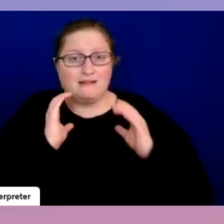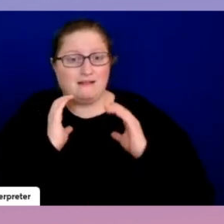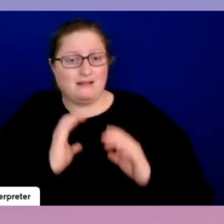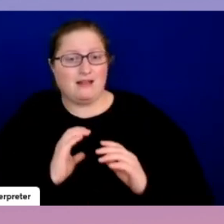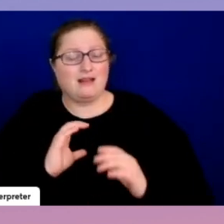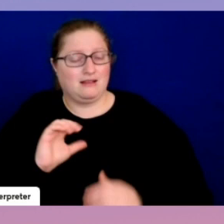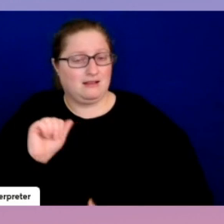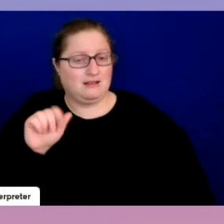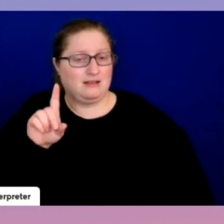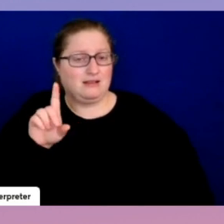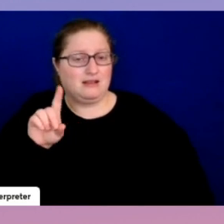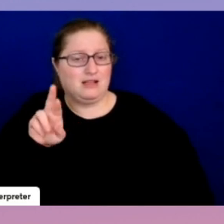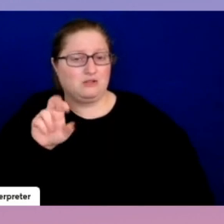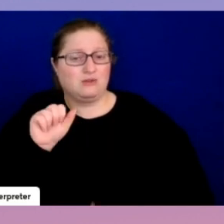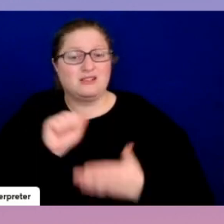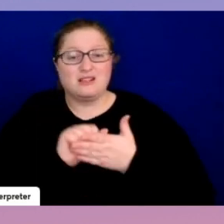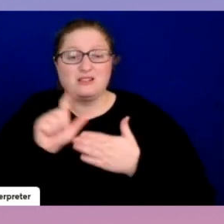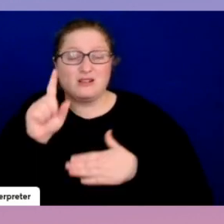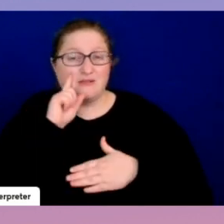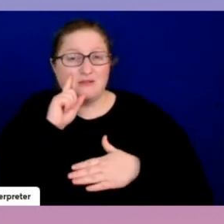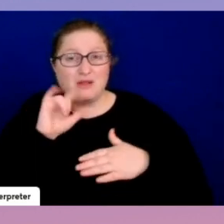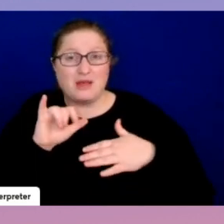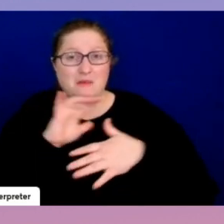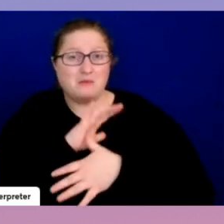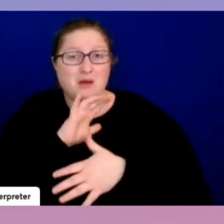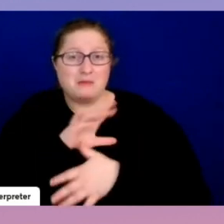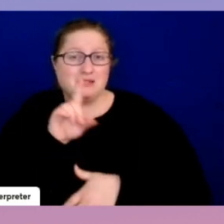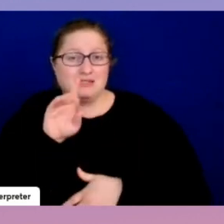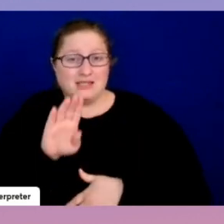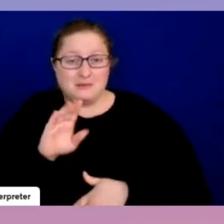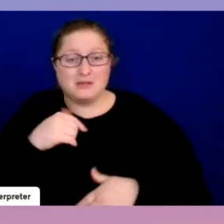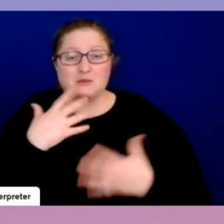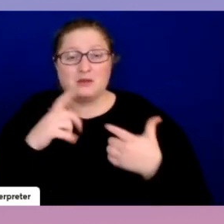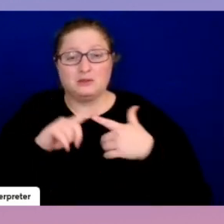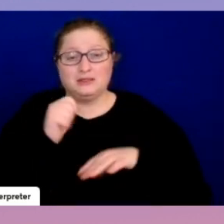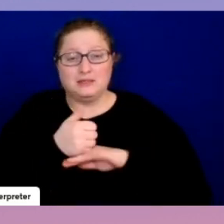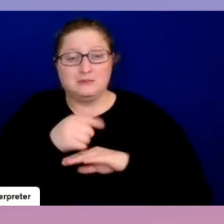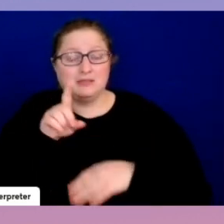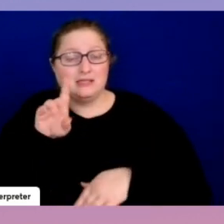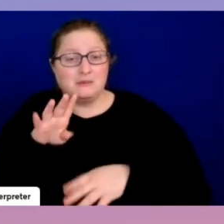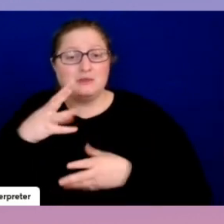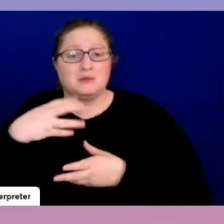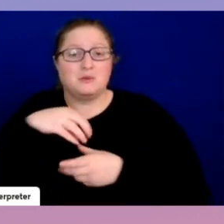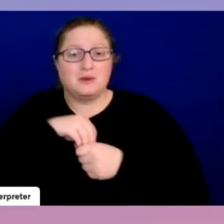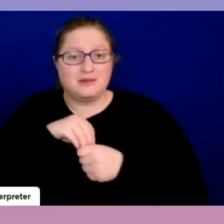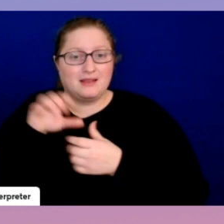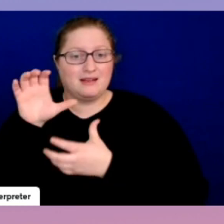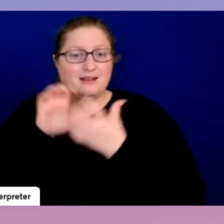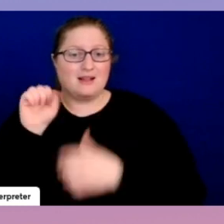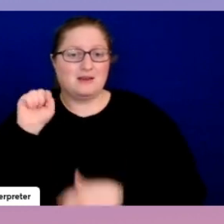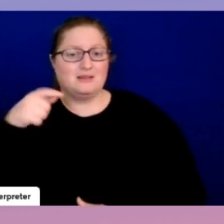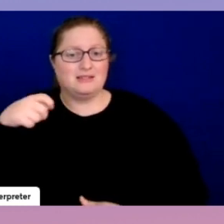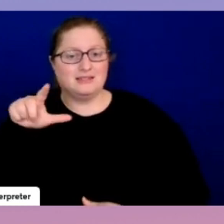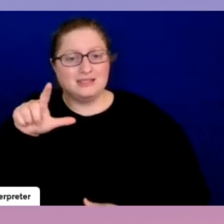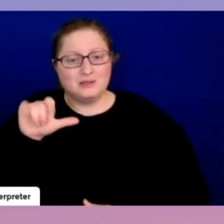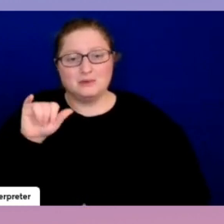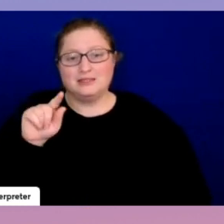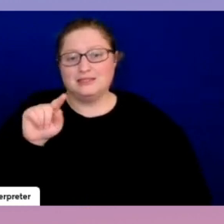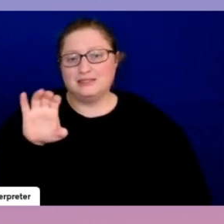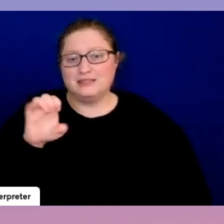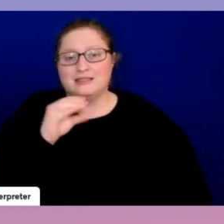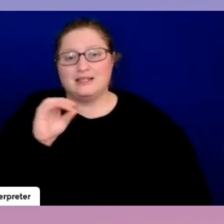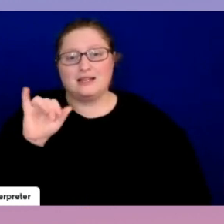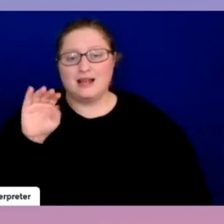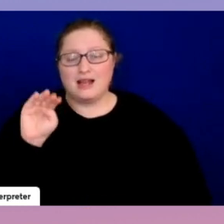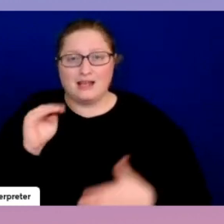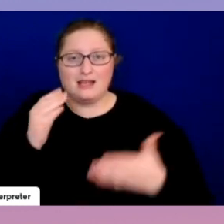That's all for the primary database instance, but we would like to set up a database inside our Cloud SQL instance and an IAM authenticated